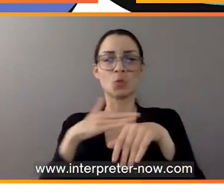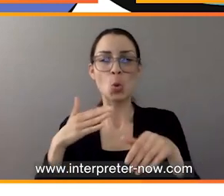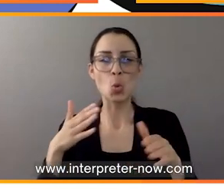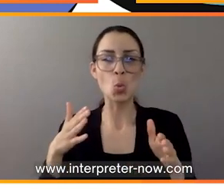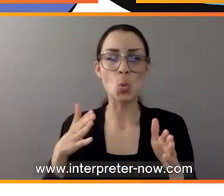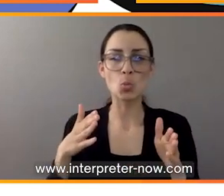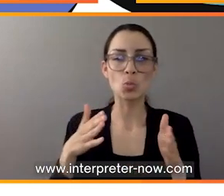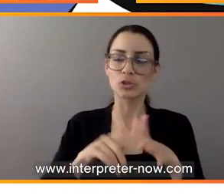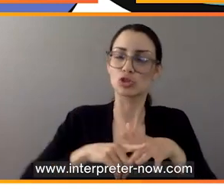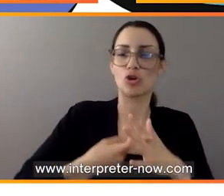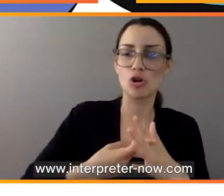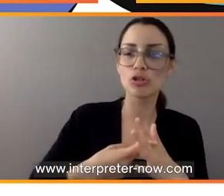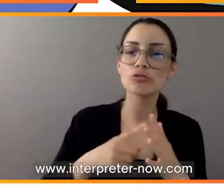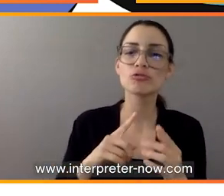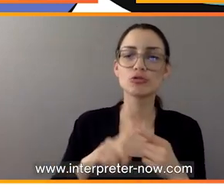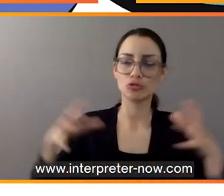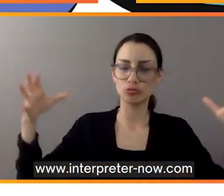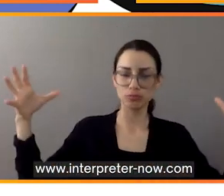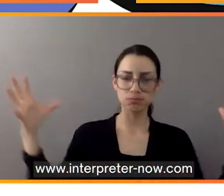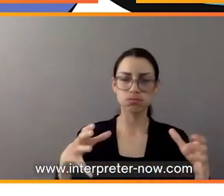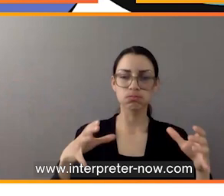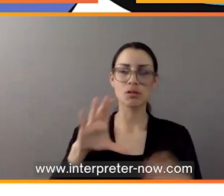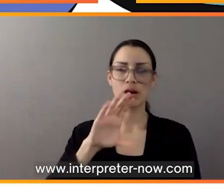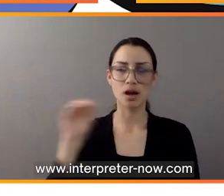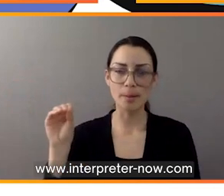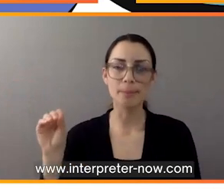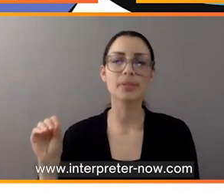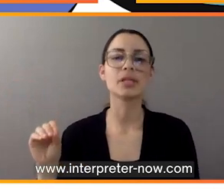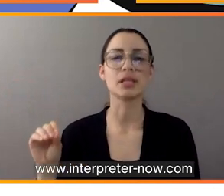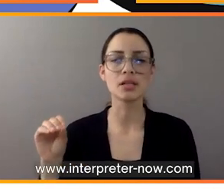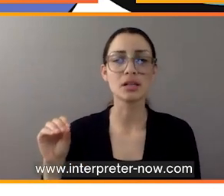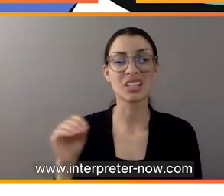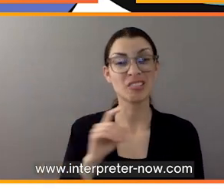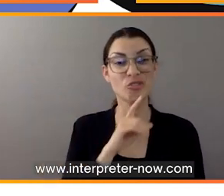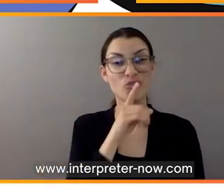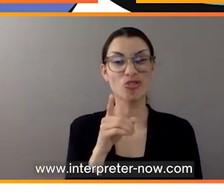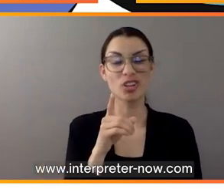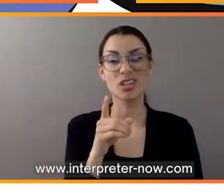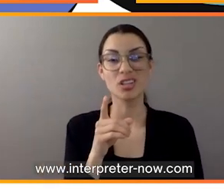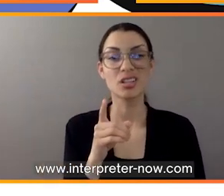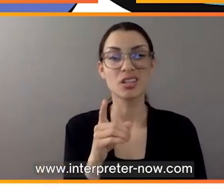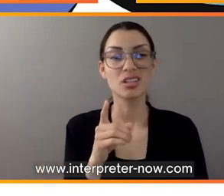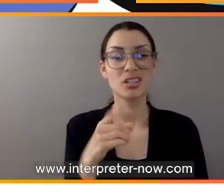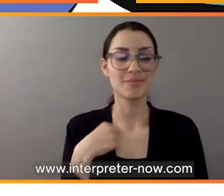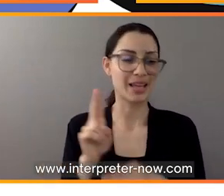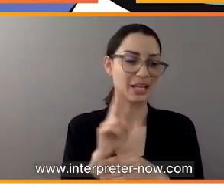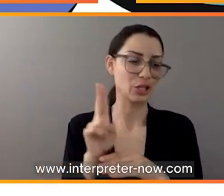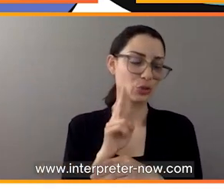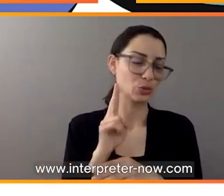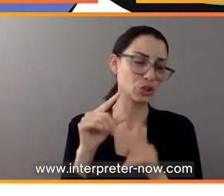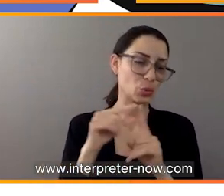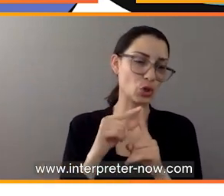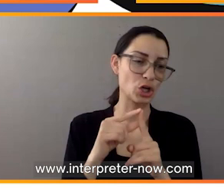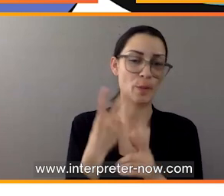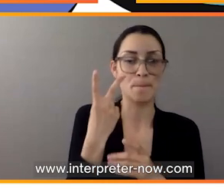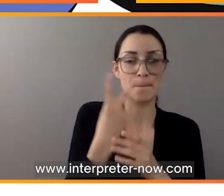way of, you know, bringing this company together and bringing the best of both together, because it